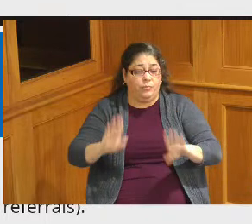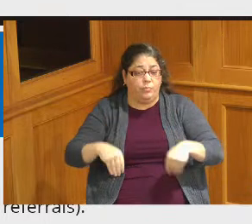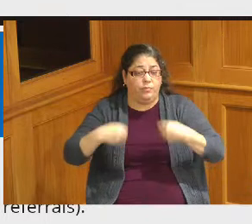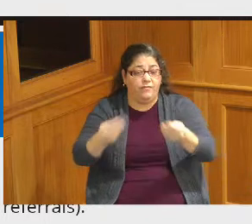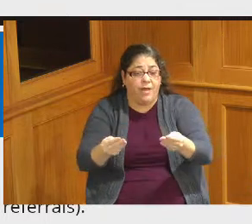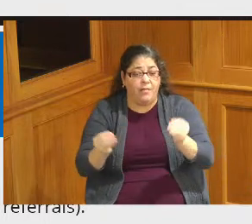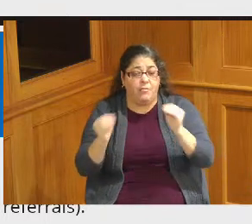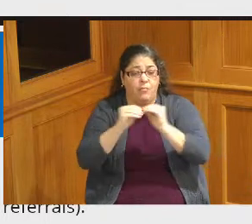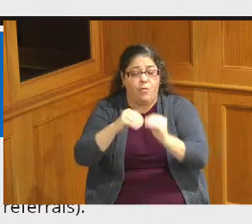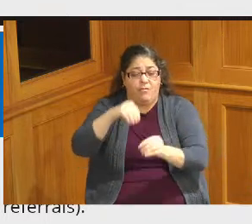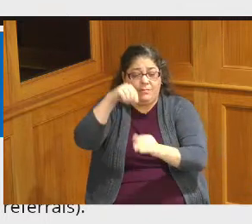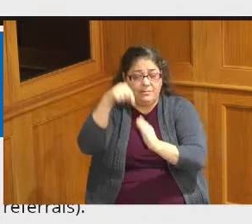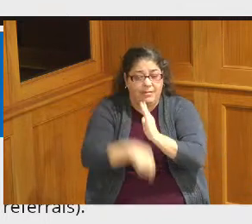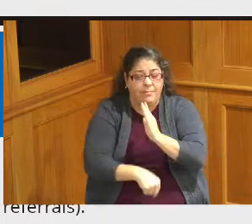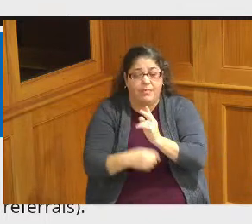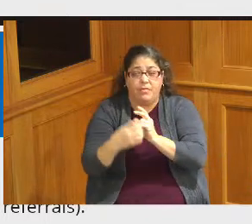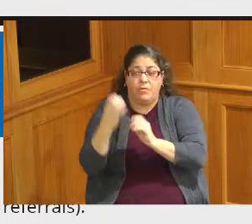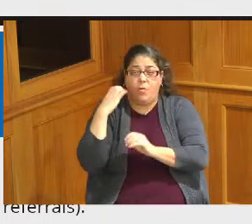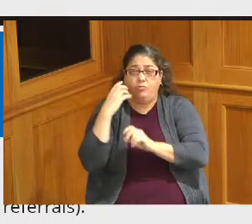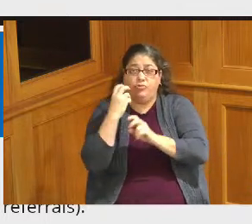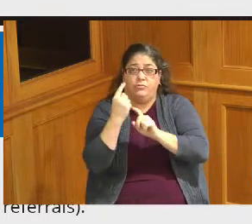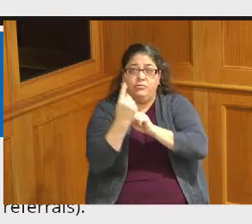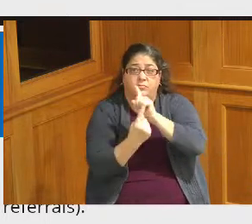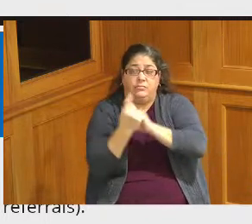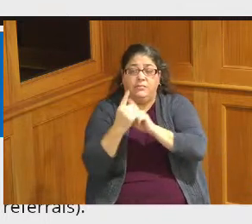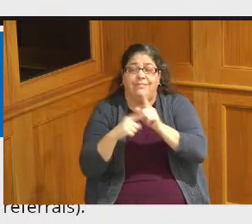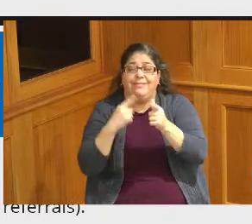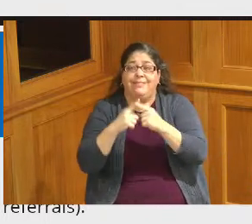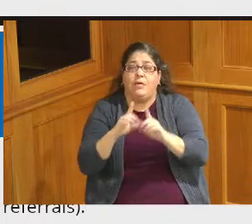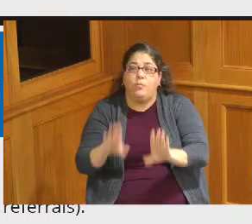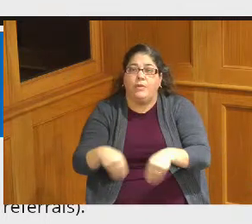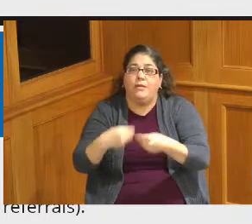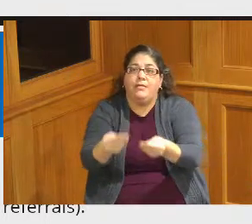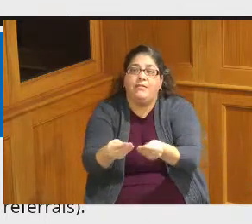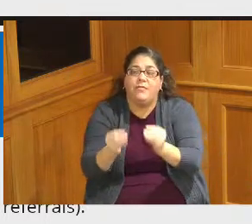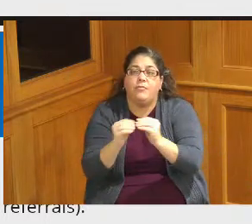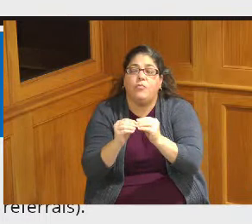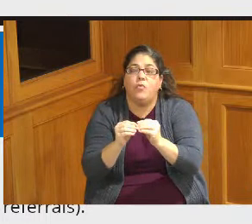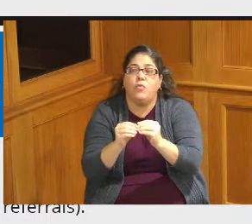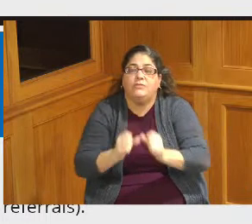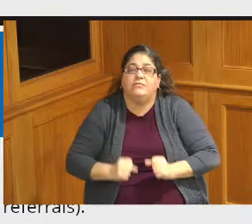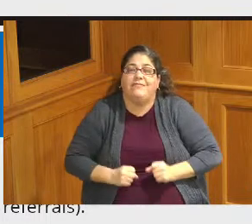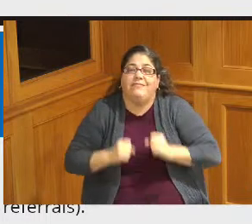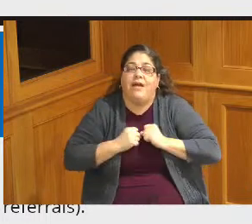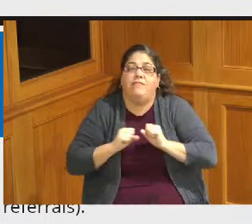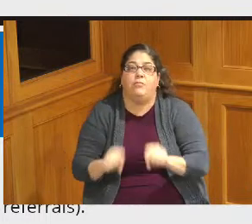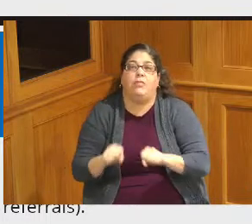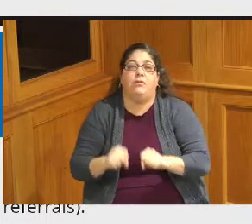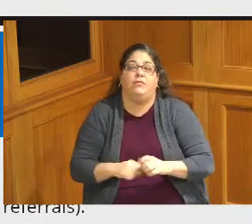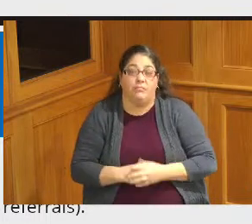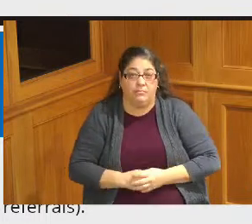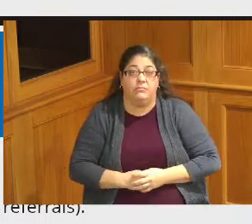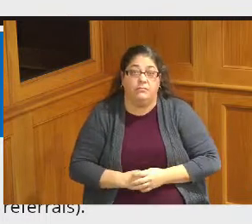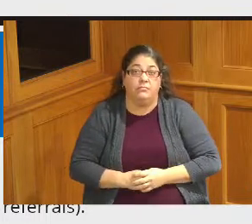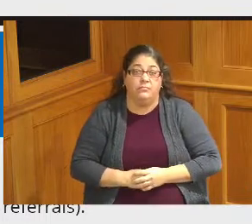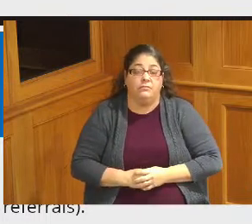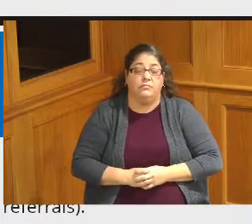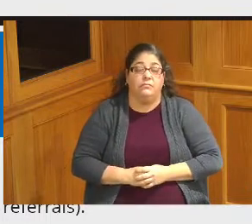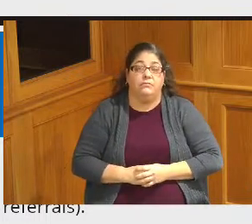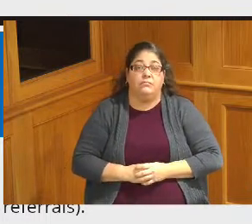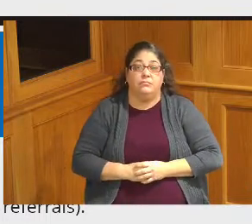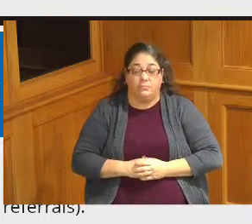more in-depth coaching, we give these small businesses a better chance of survival. And